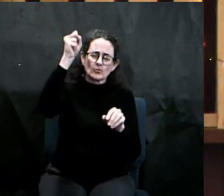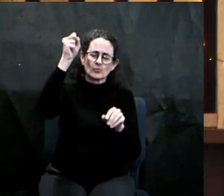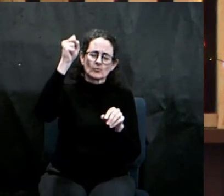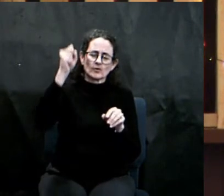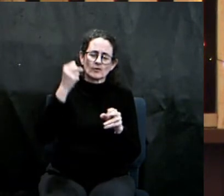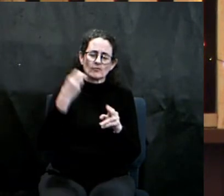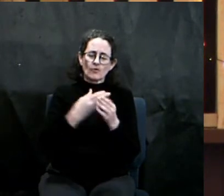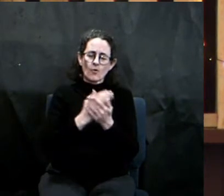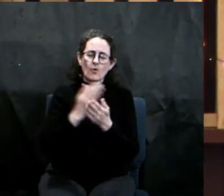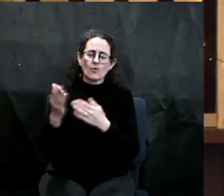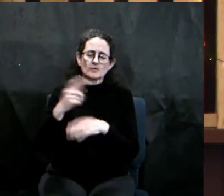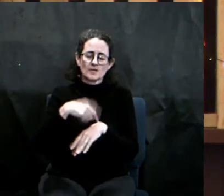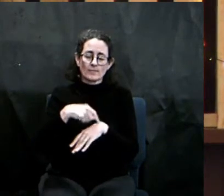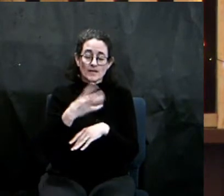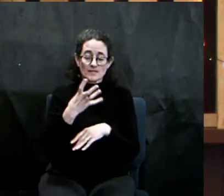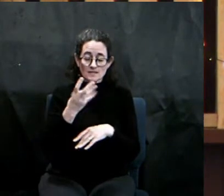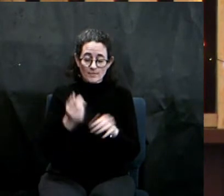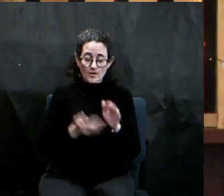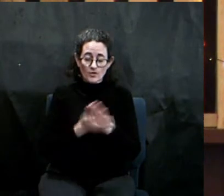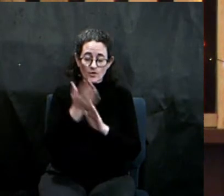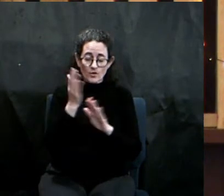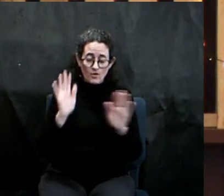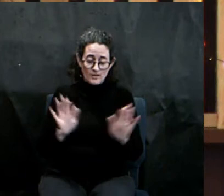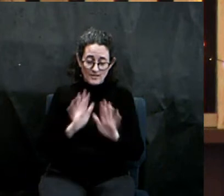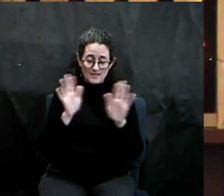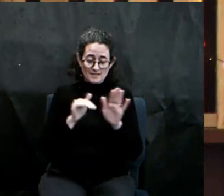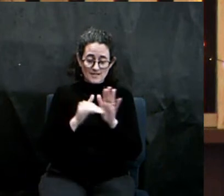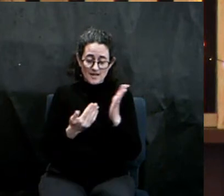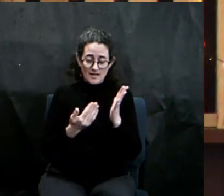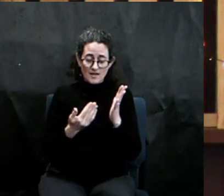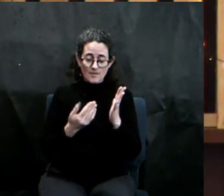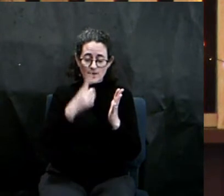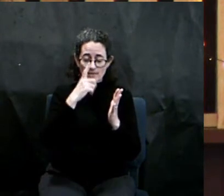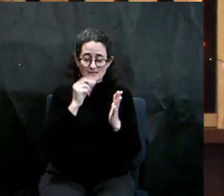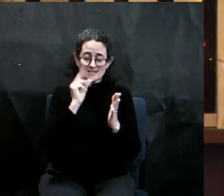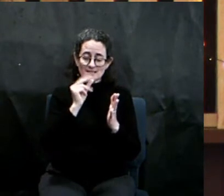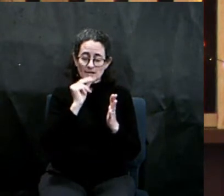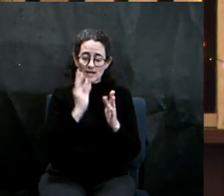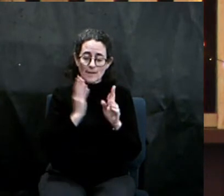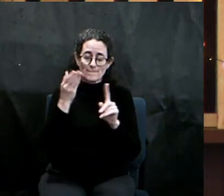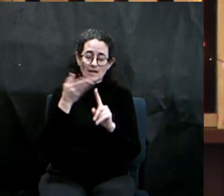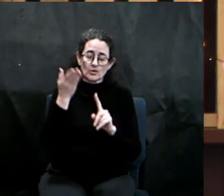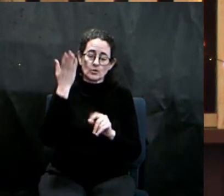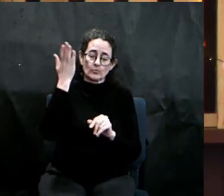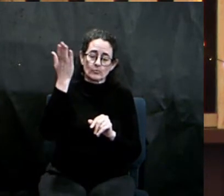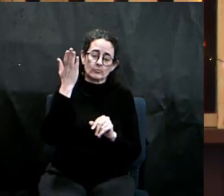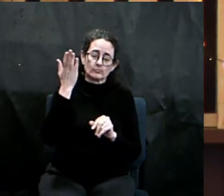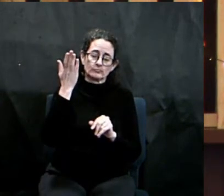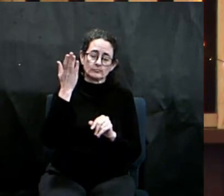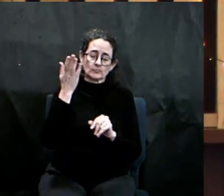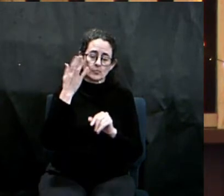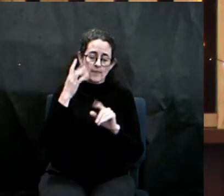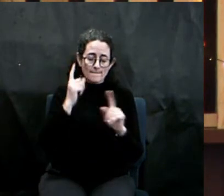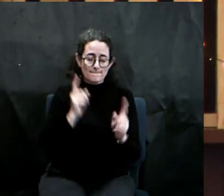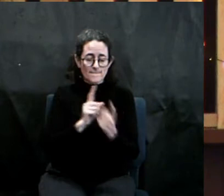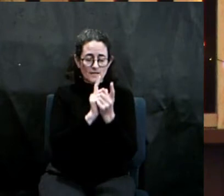As some travel on holidays, may they speak of you on the road, at their destination, and as they connect with people known to them and those